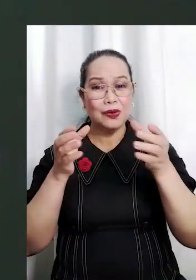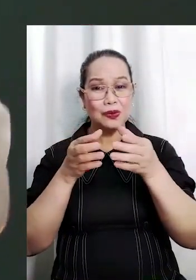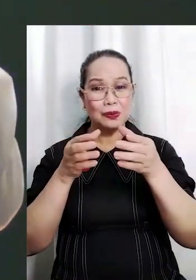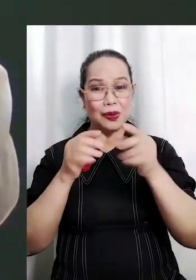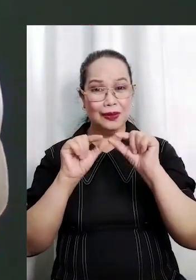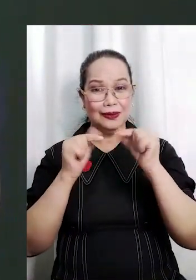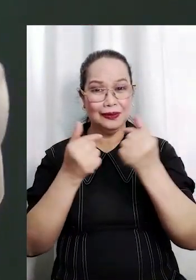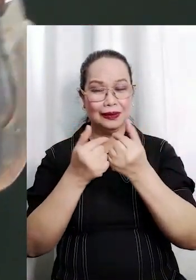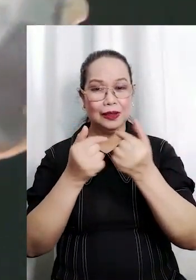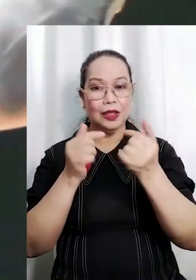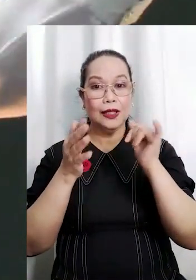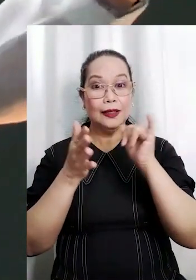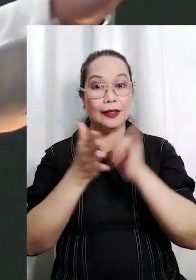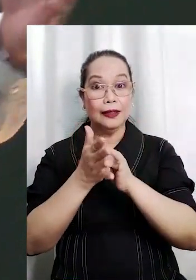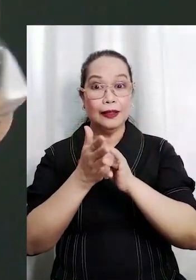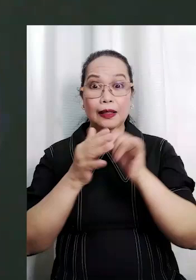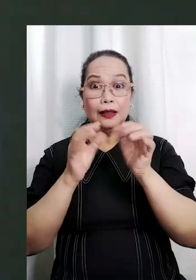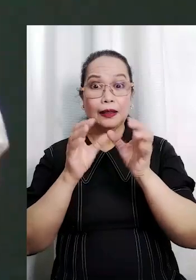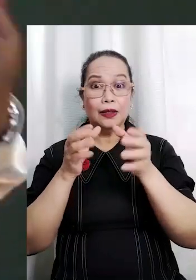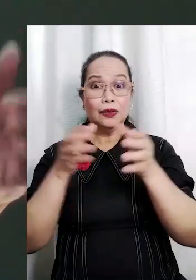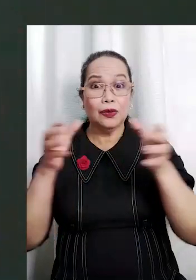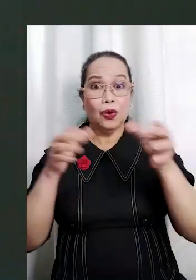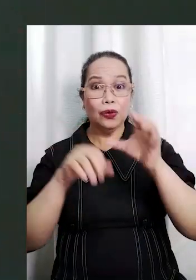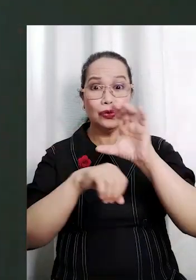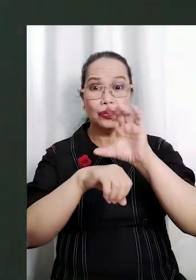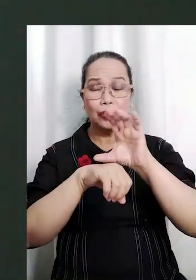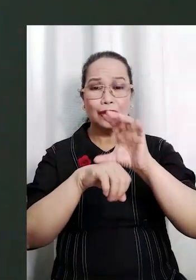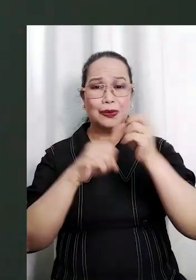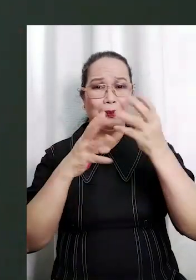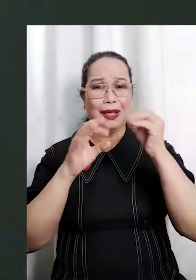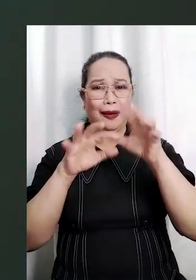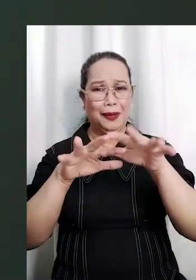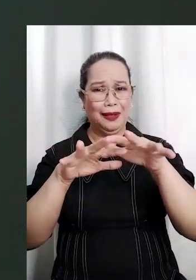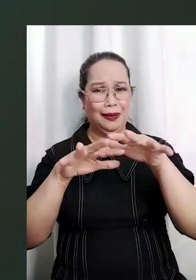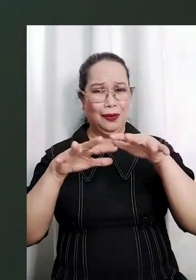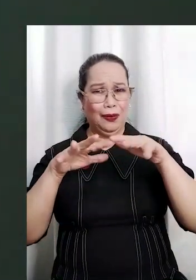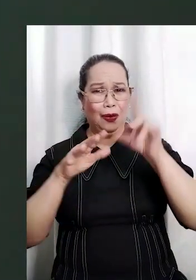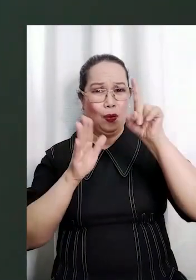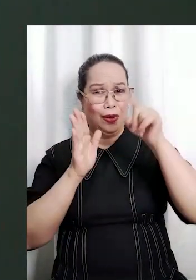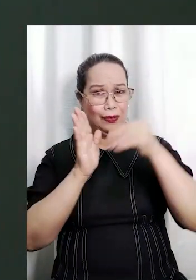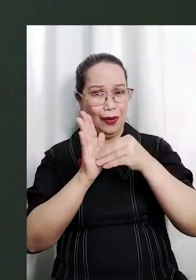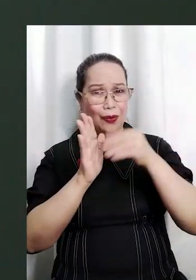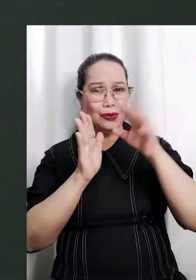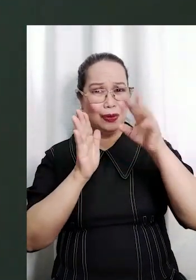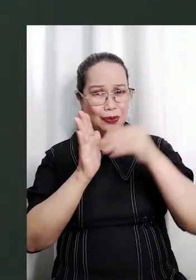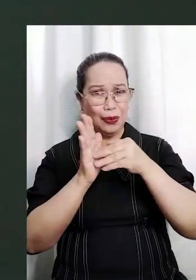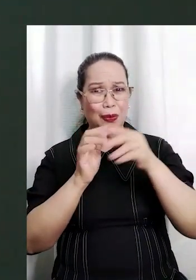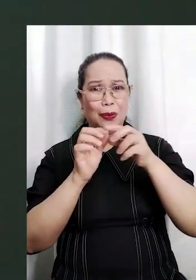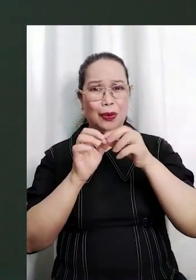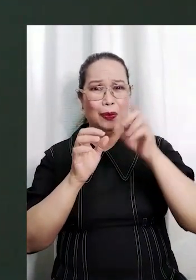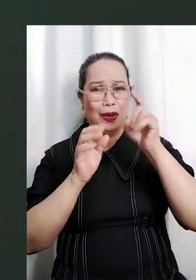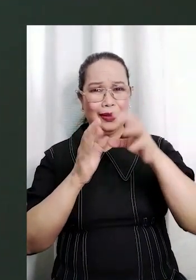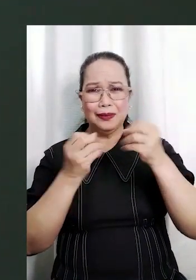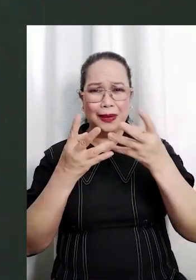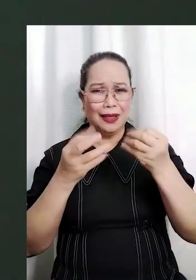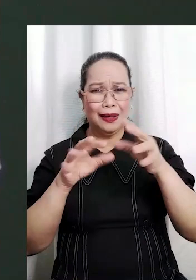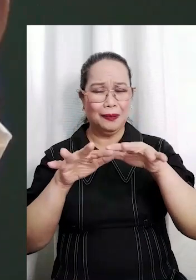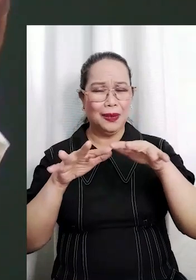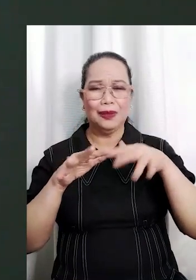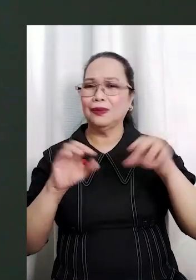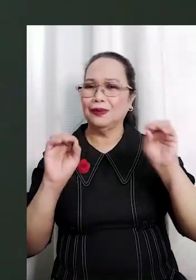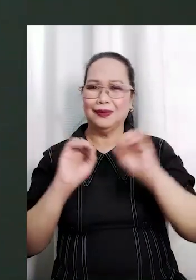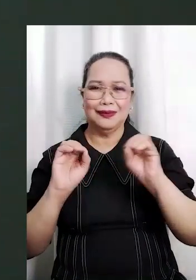group, rather than church wherein we're gathered by the hundreds or even by the thousand. And yet, you